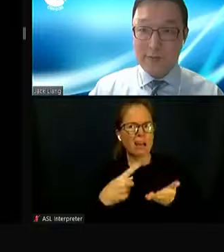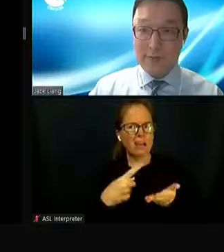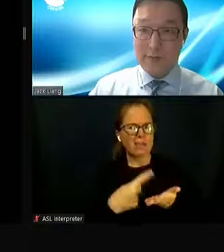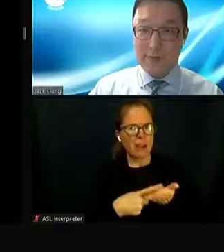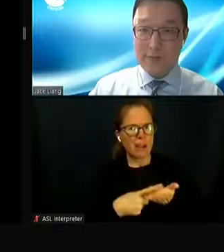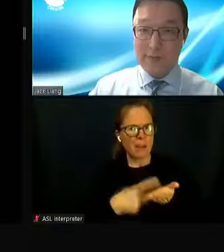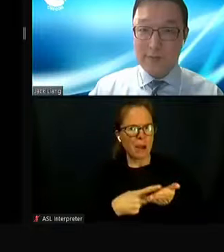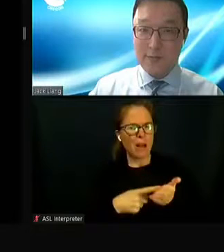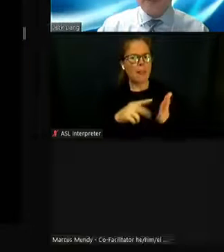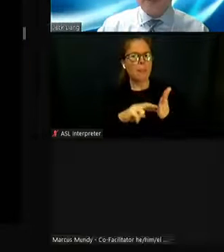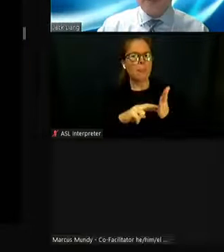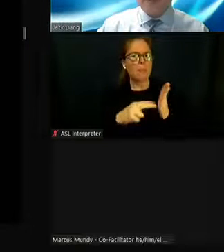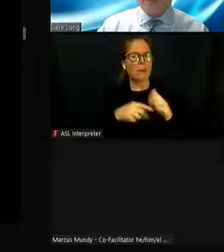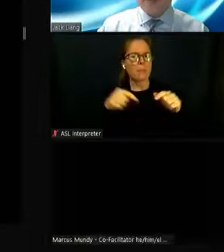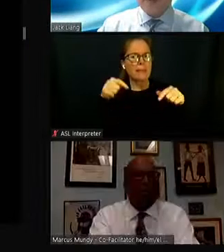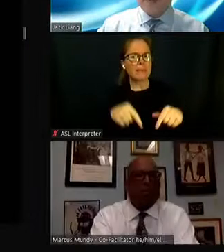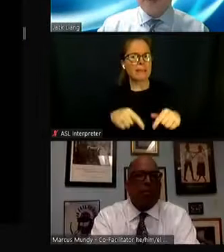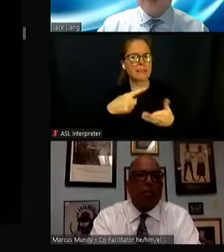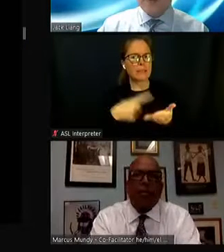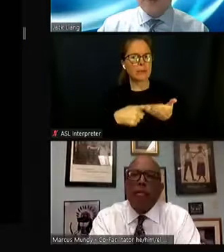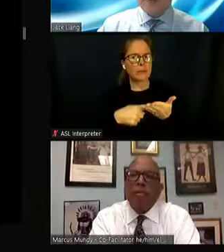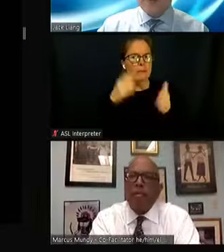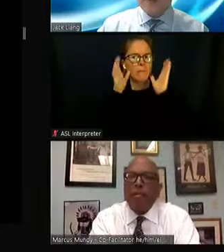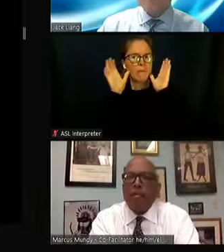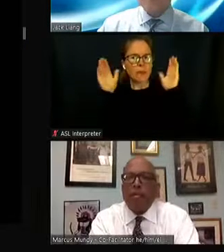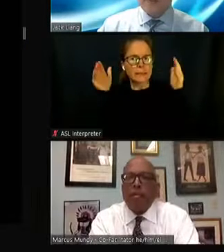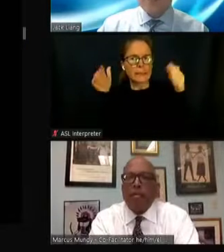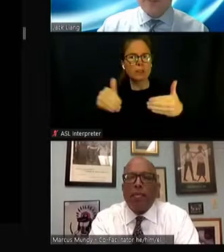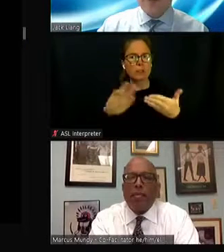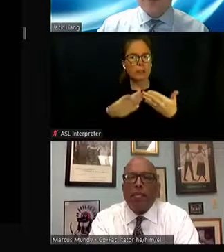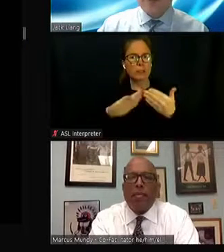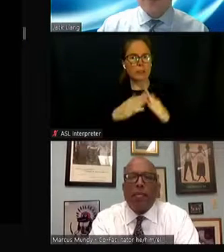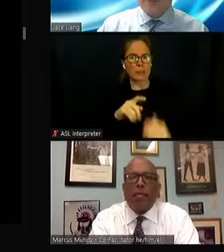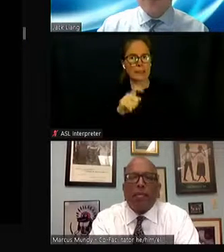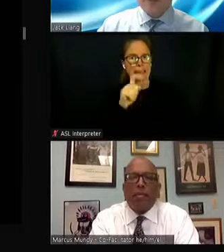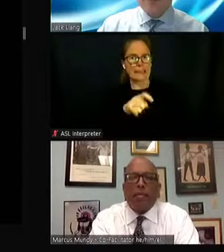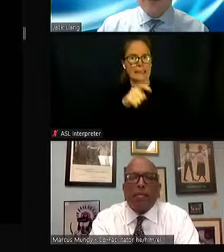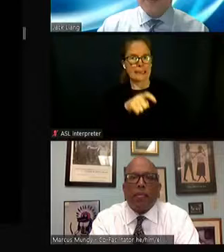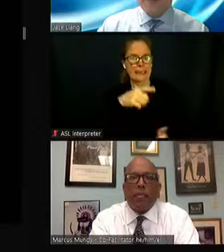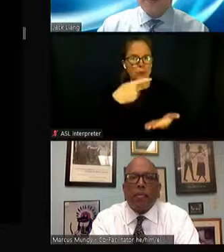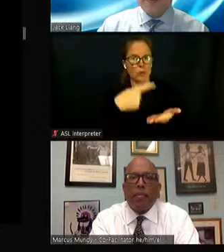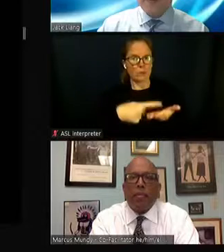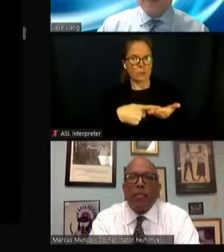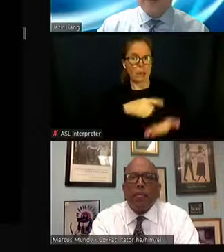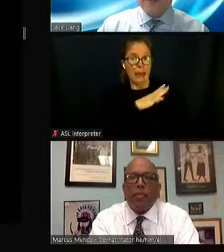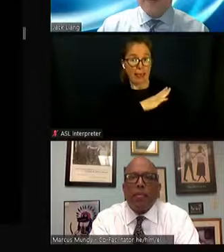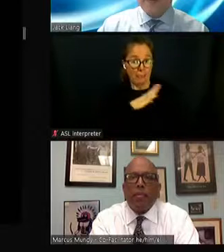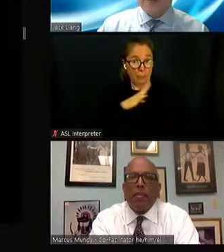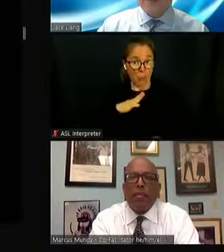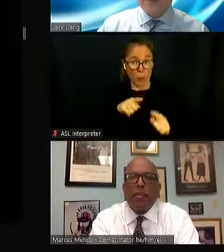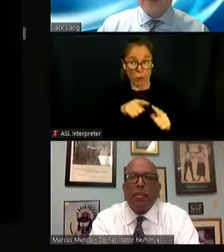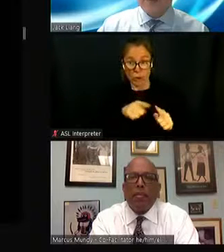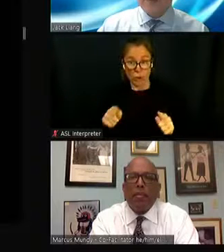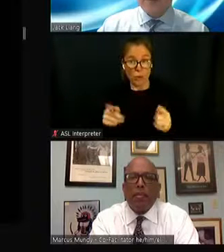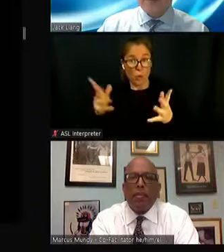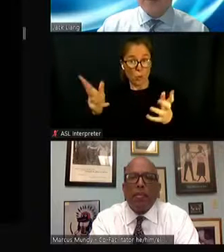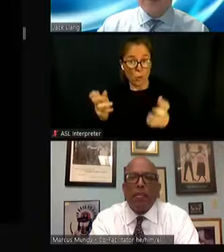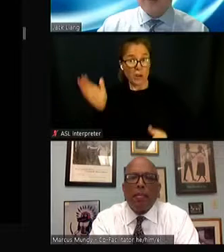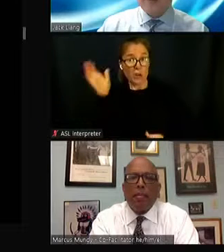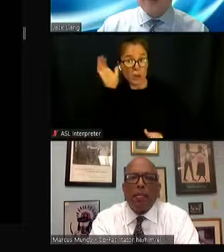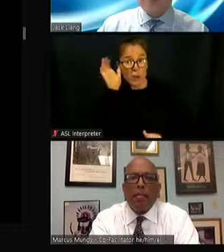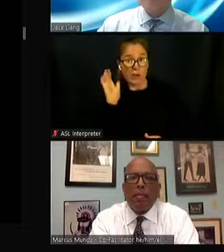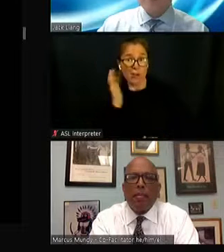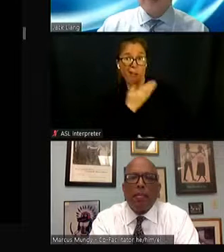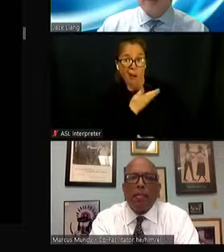the purpose of this conversation is to center community need, and that the board would like insight about